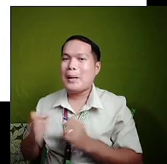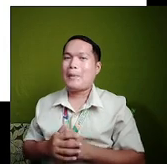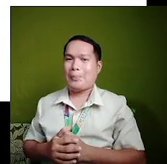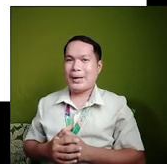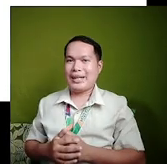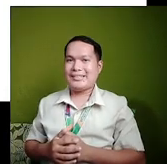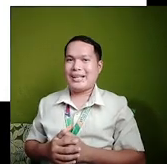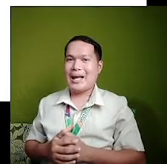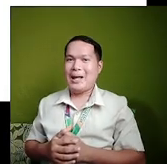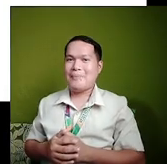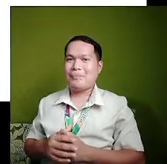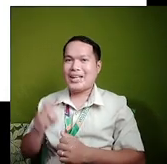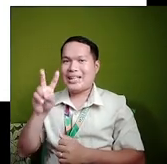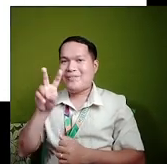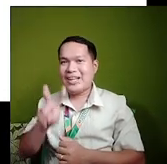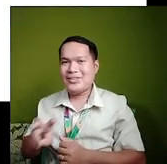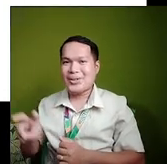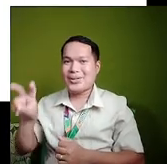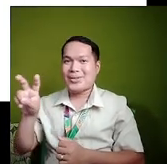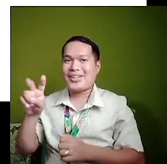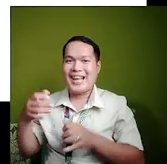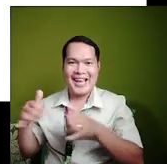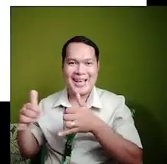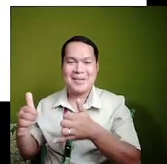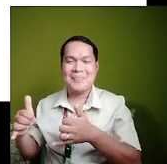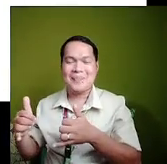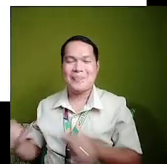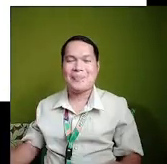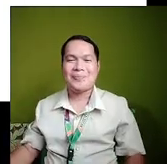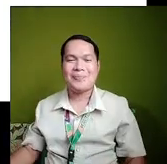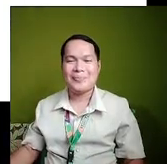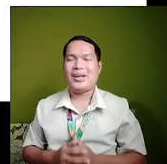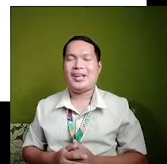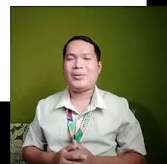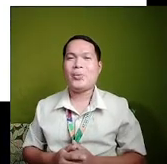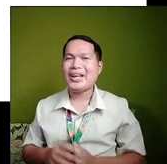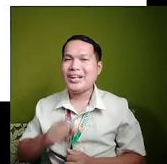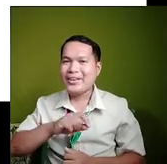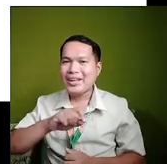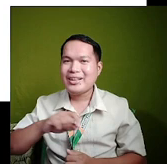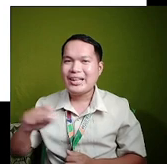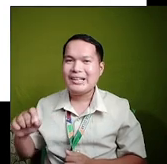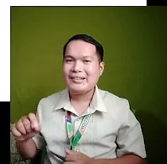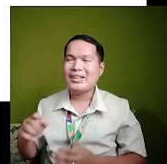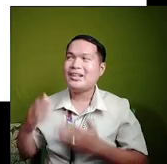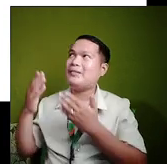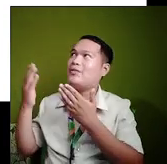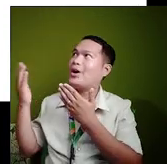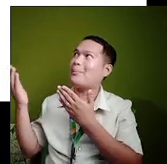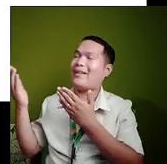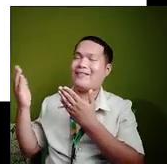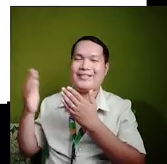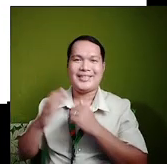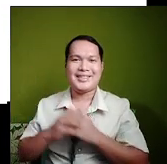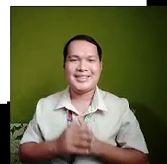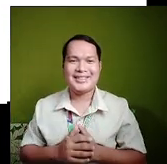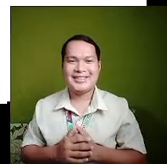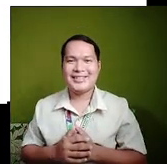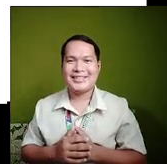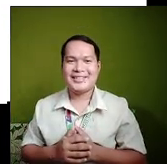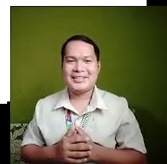para sa adventure game. We can write this in this format.